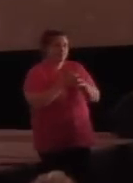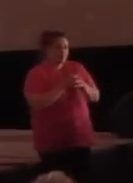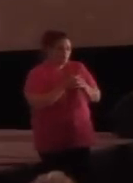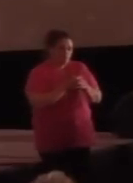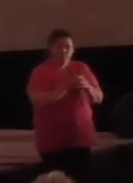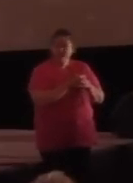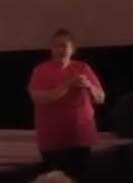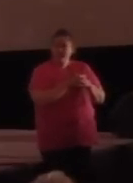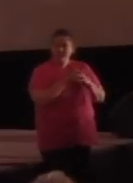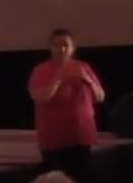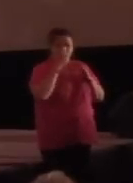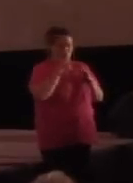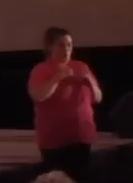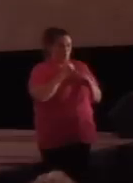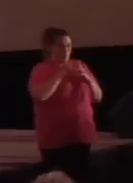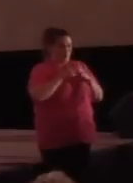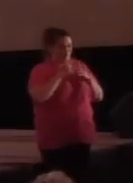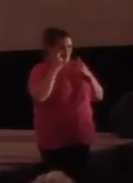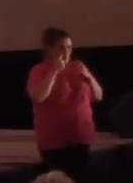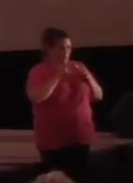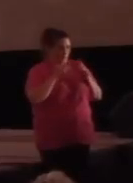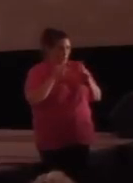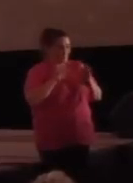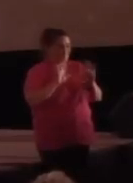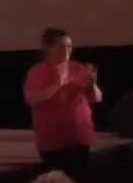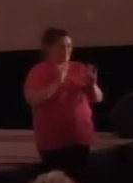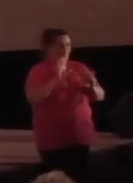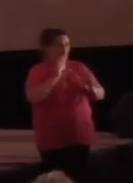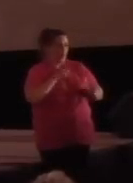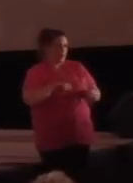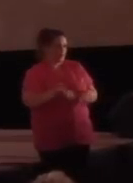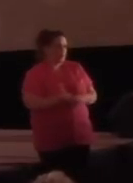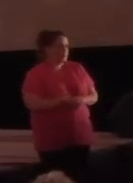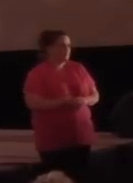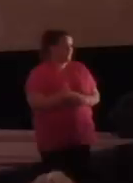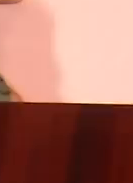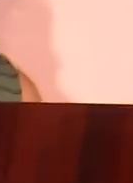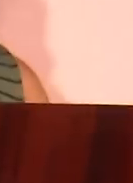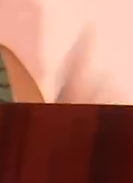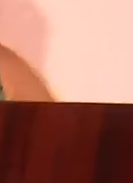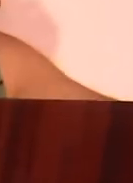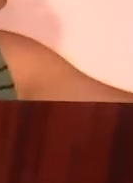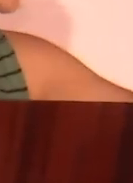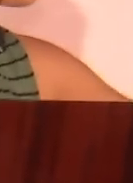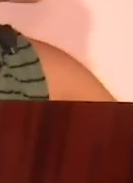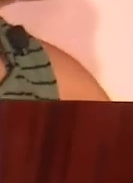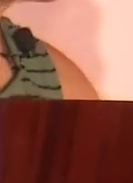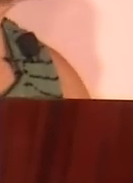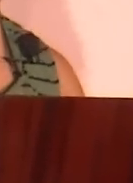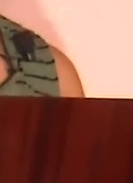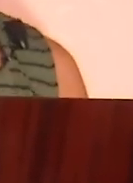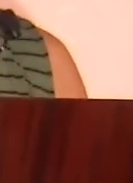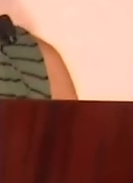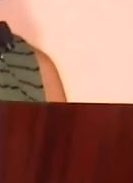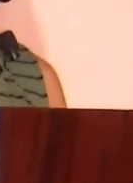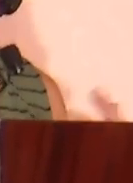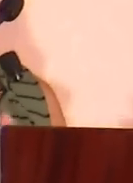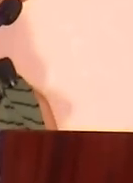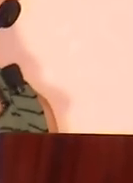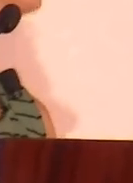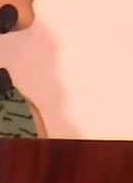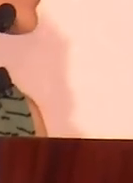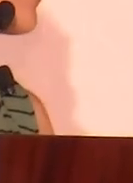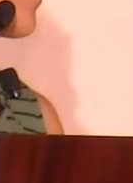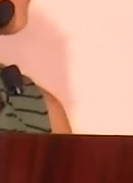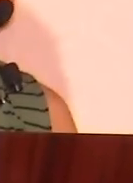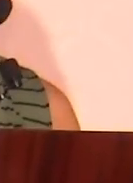as I... Wow. one little question can change everything. The reaction has been